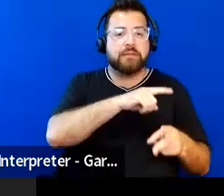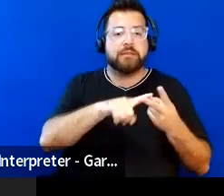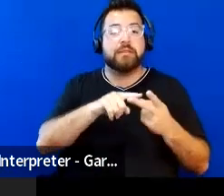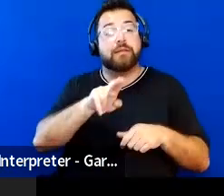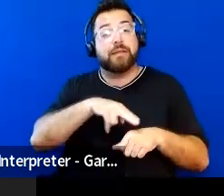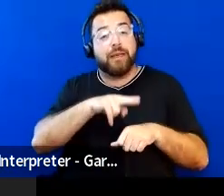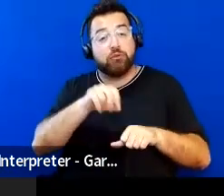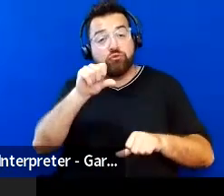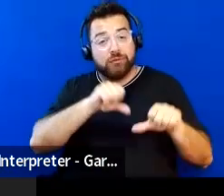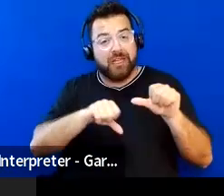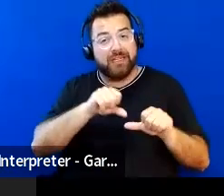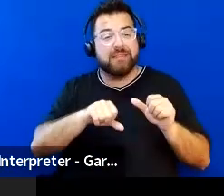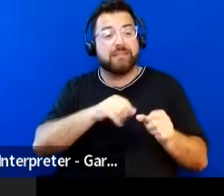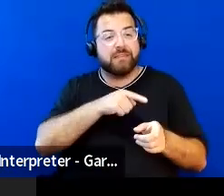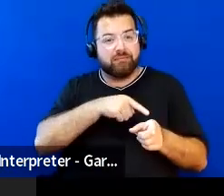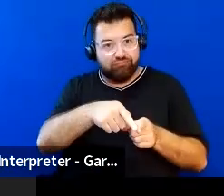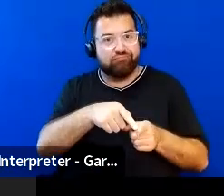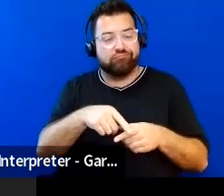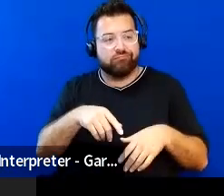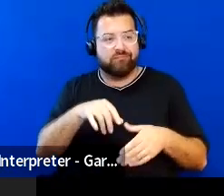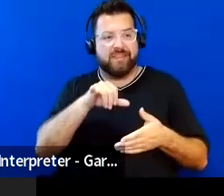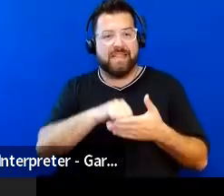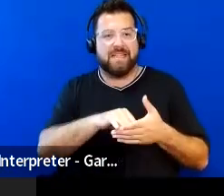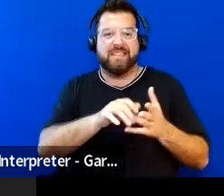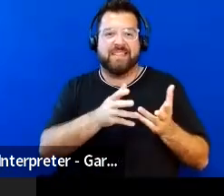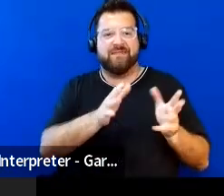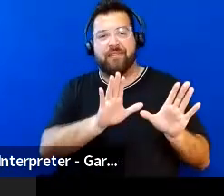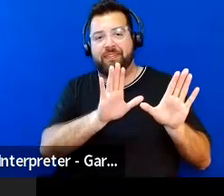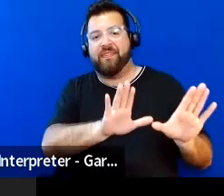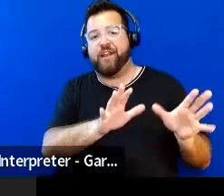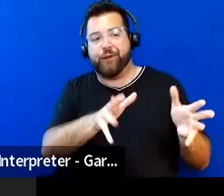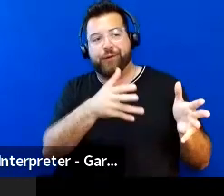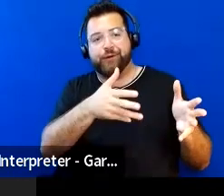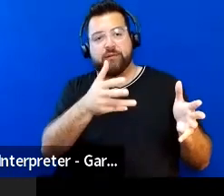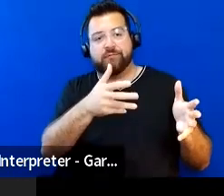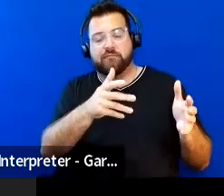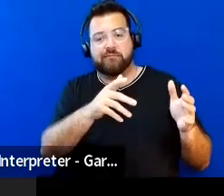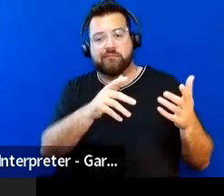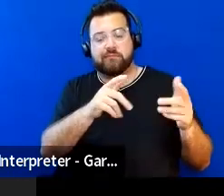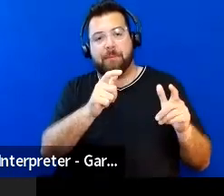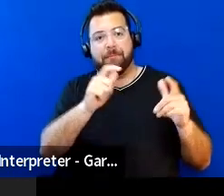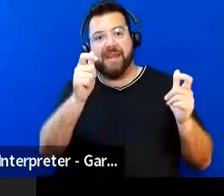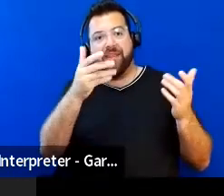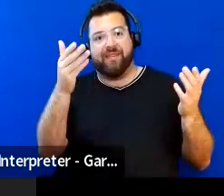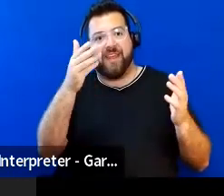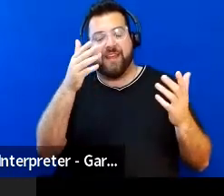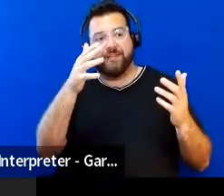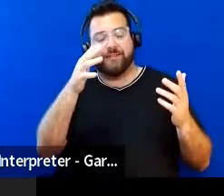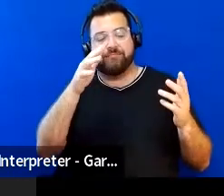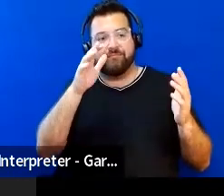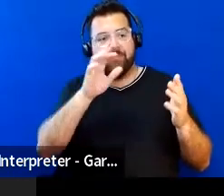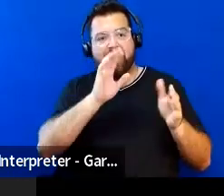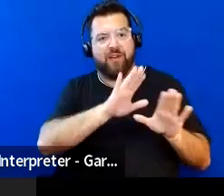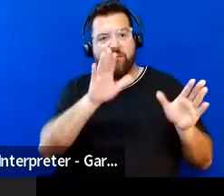sciences. That's kind of their big thing. Okay, and then the